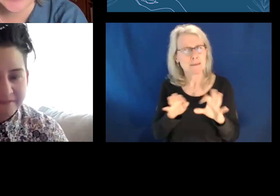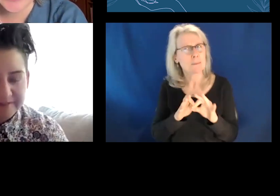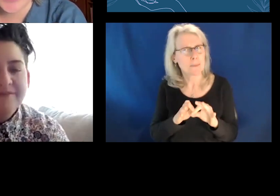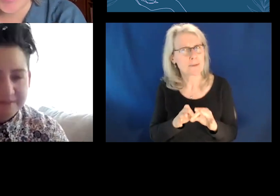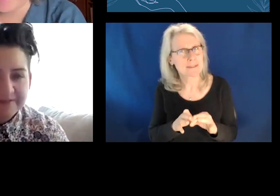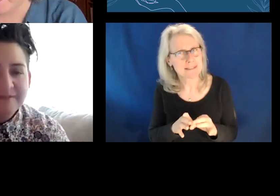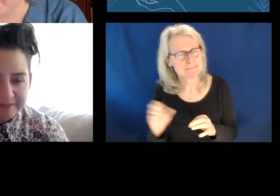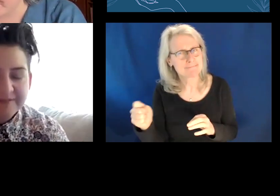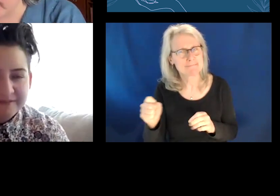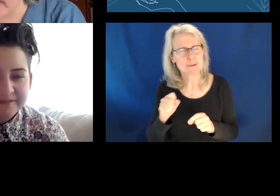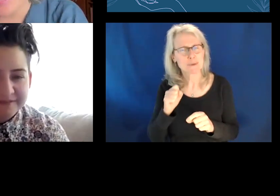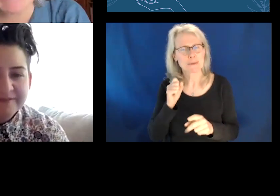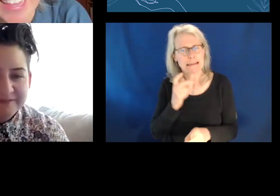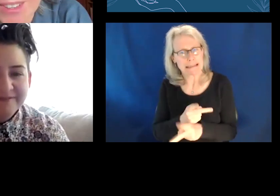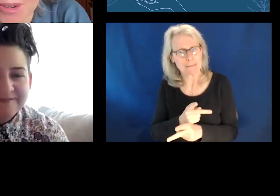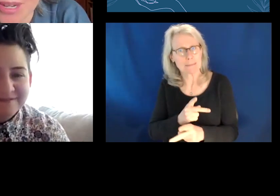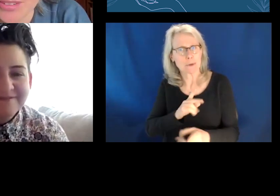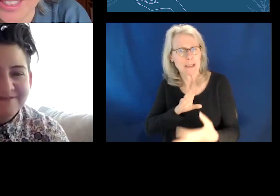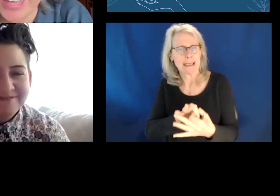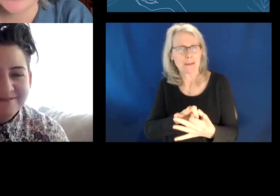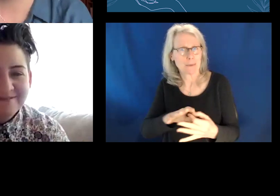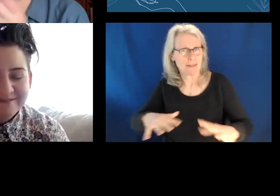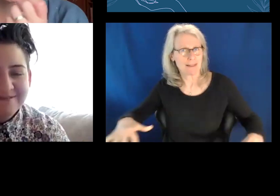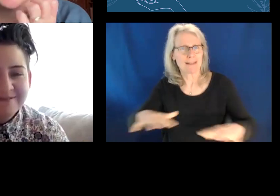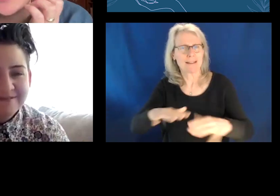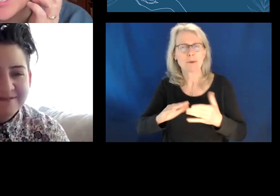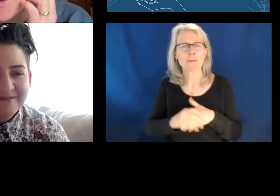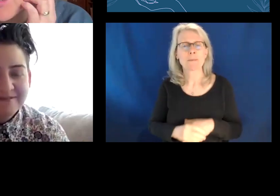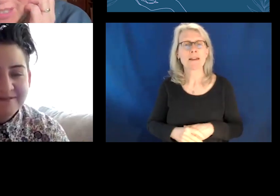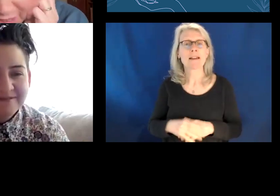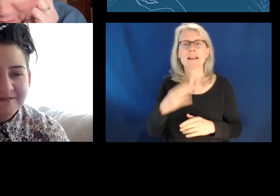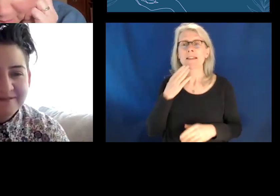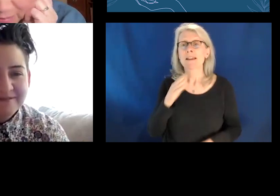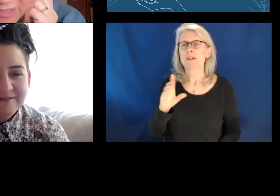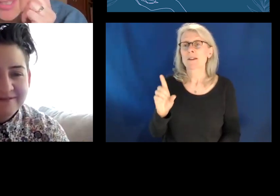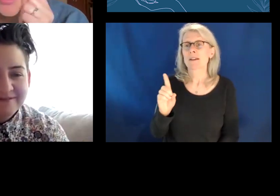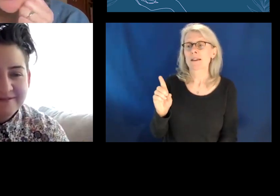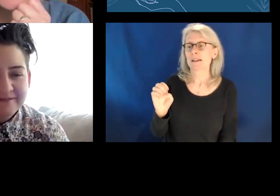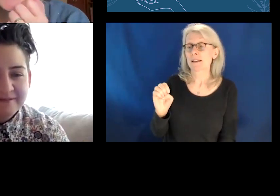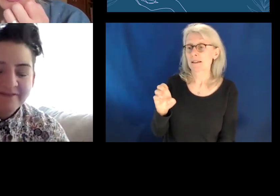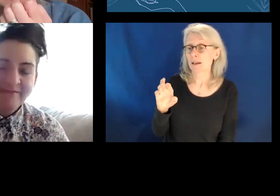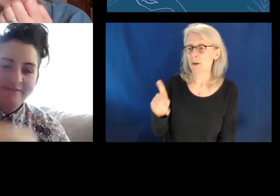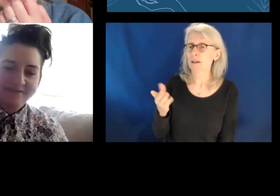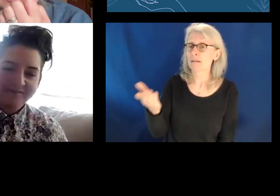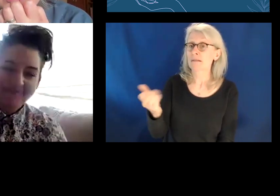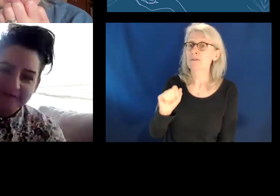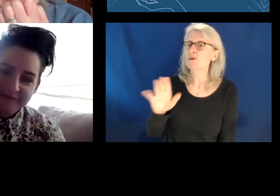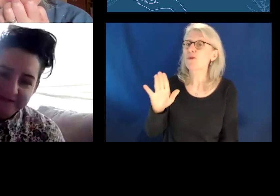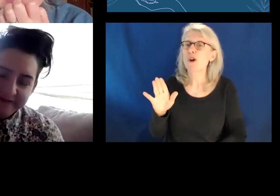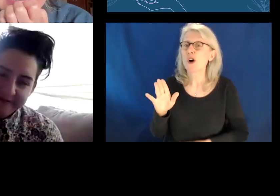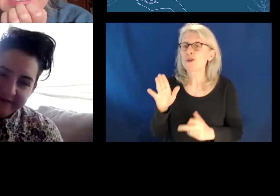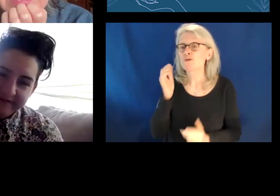do. Yeah, thank you so much for that. Derek, over to you about little rituals